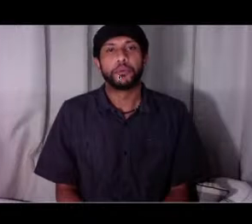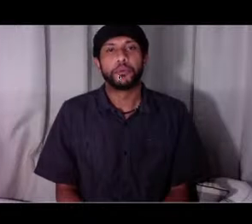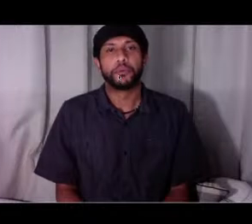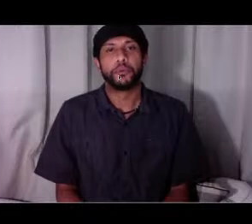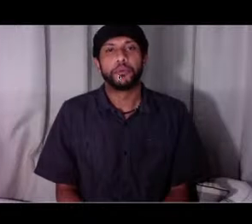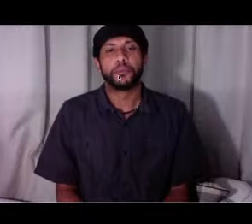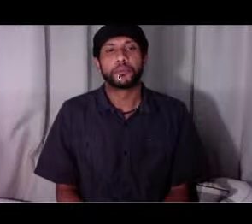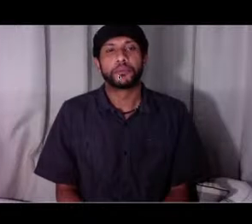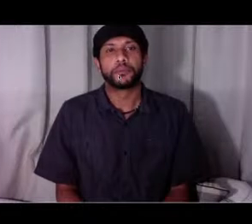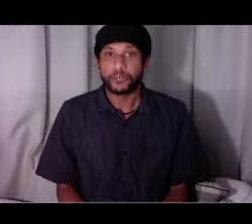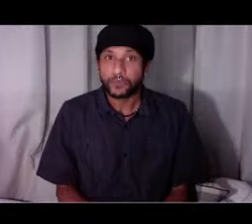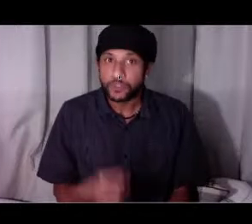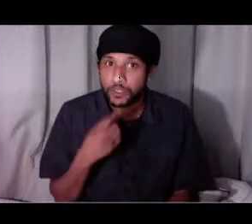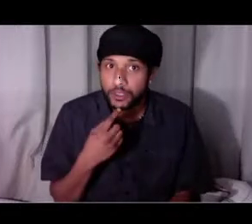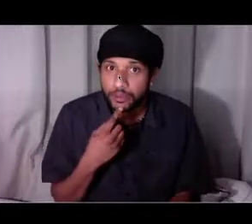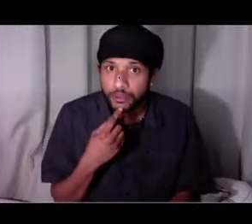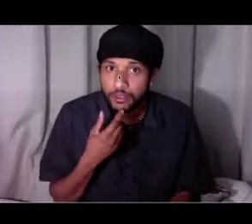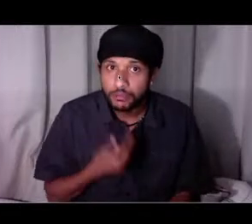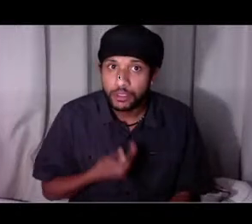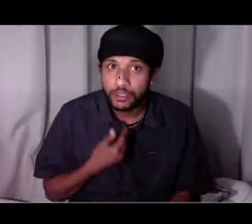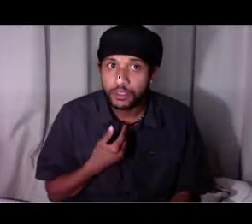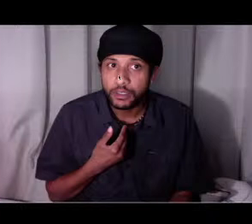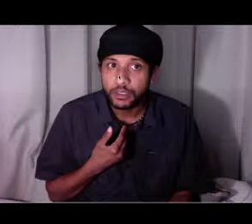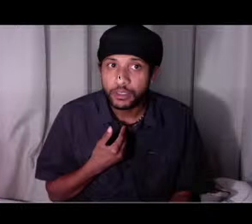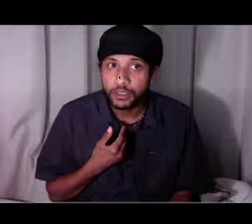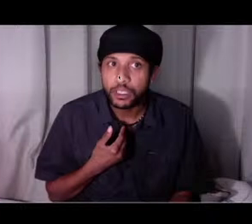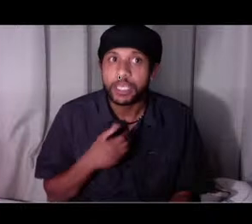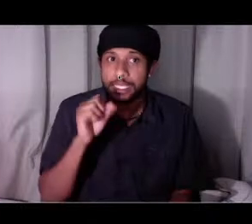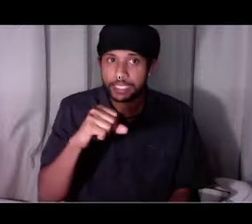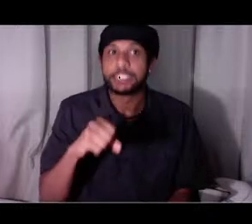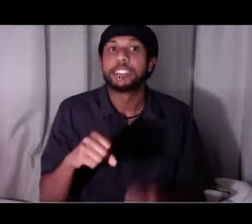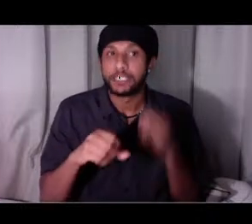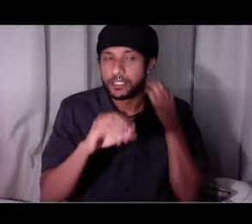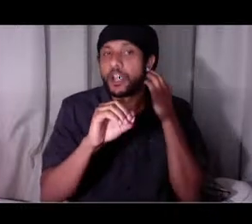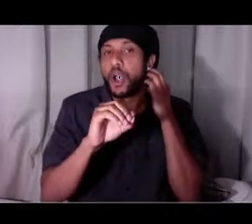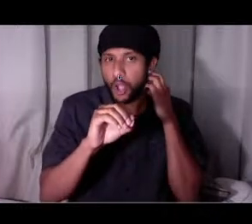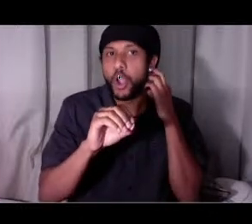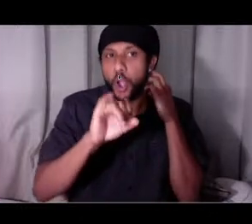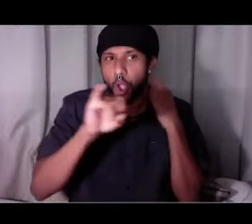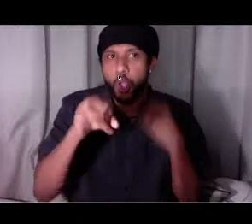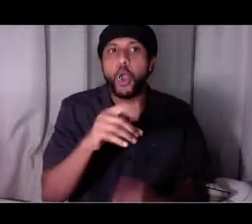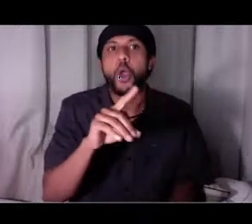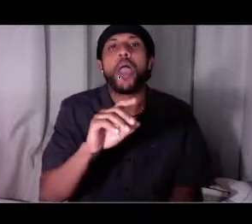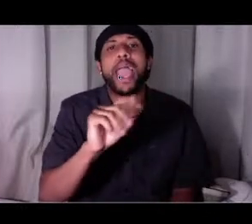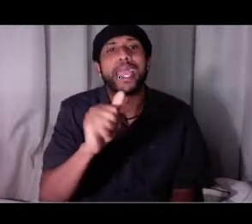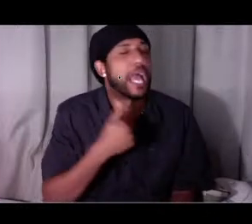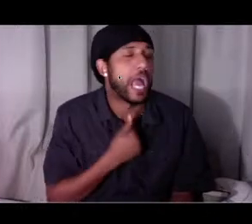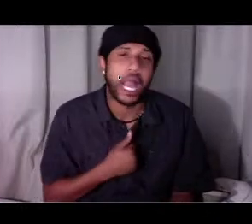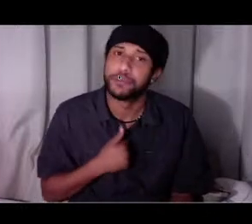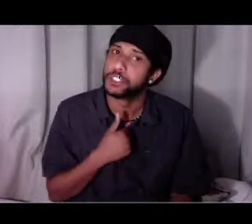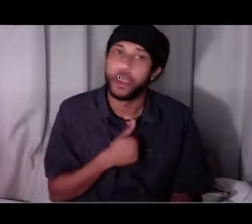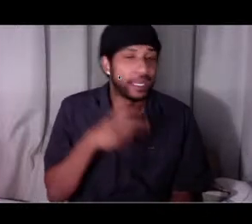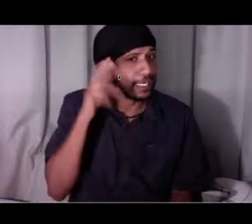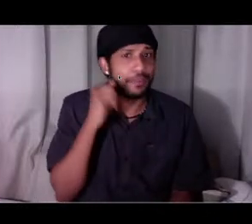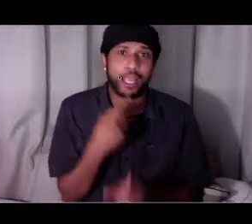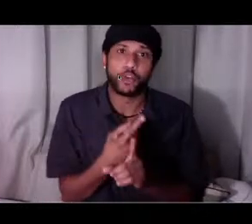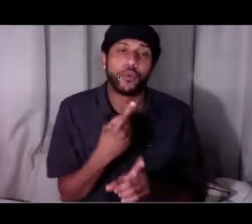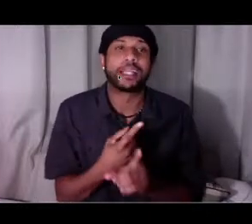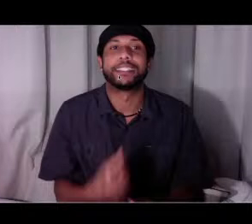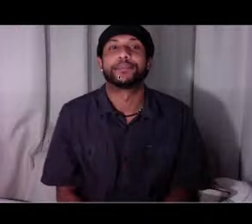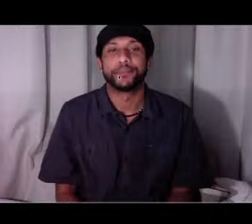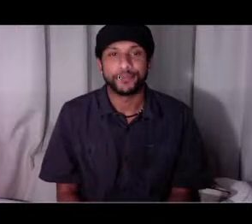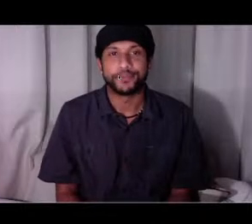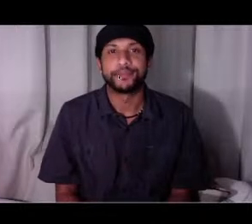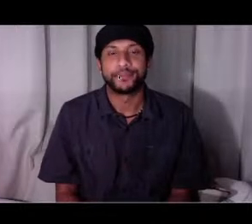o did you say thoring OA yes I'm sorry I did not hear that correctly no